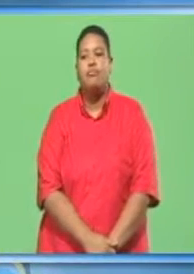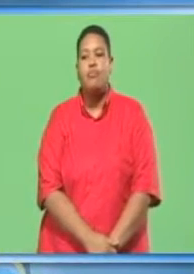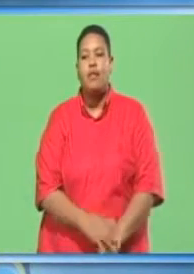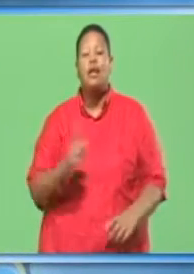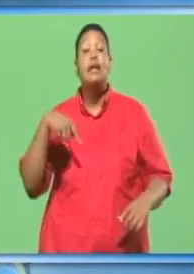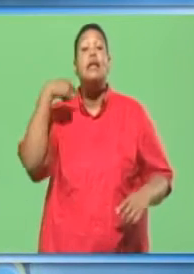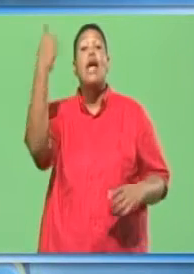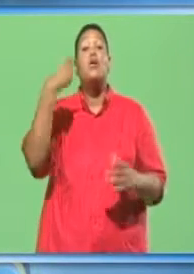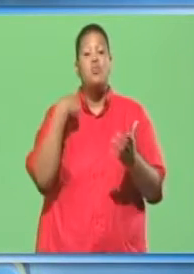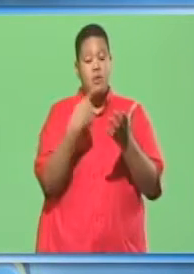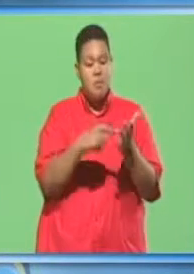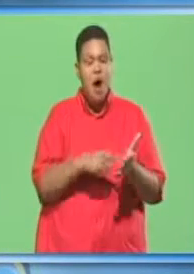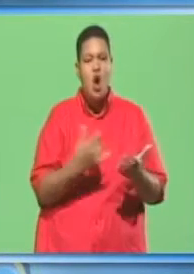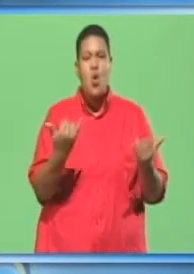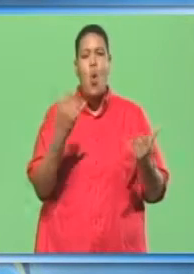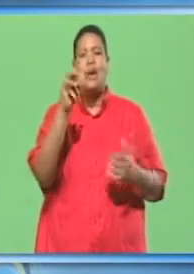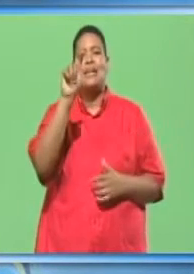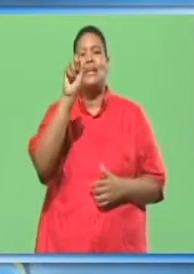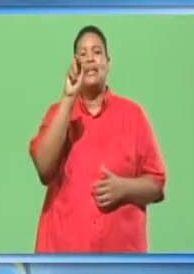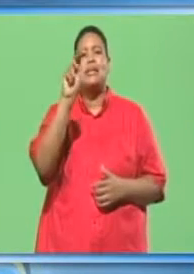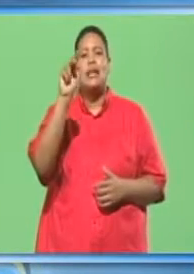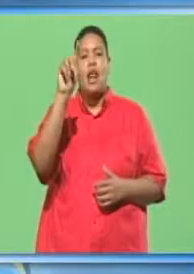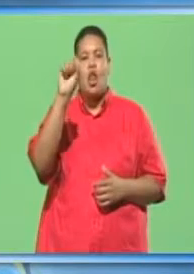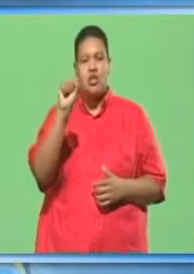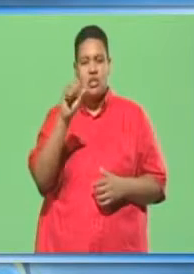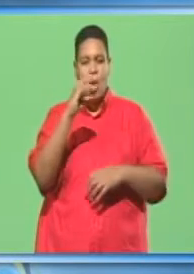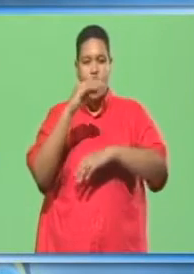Next, we will mark out the tenons on the drawer runners.